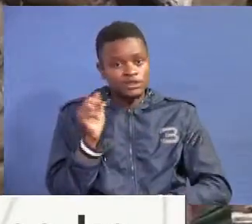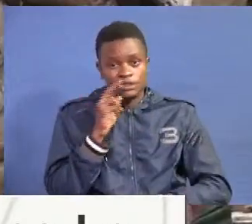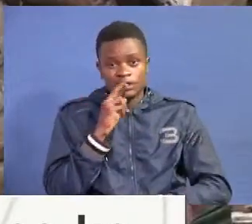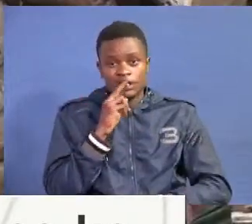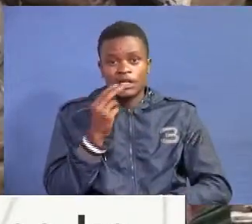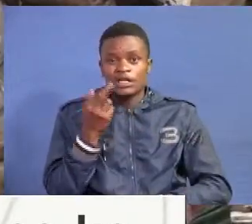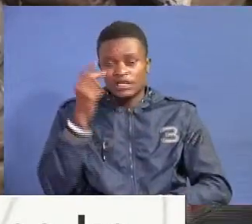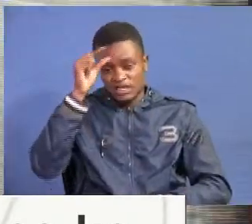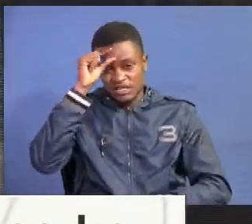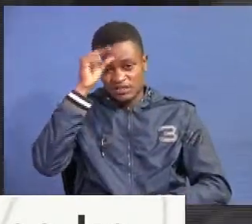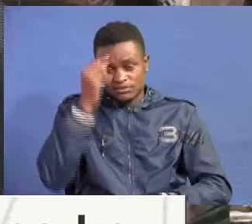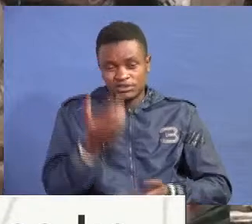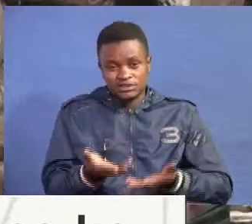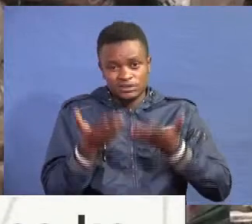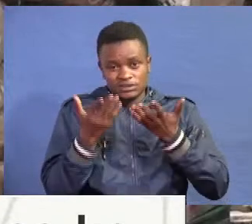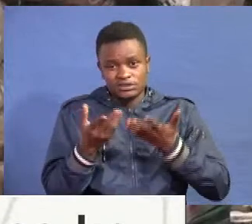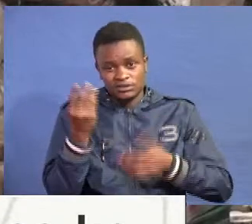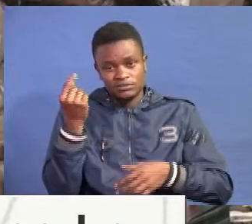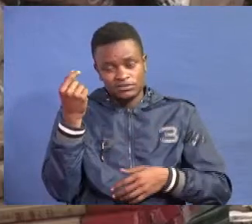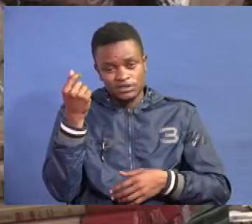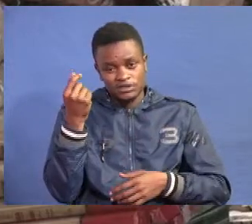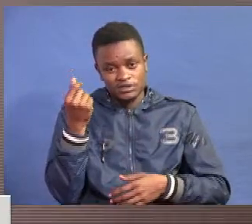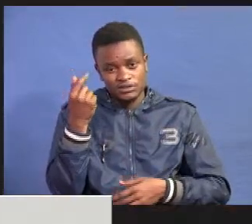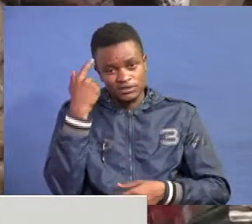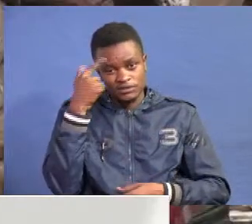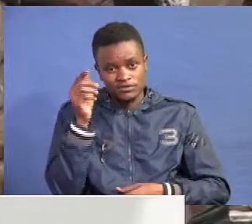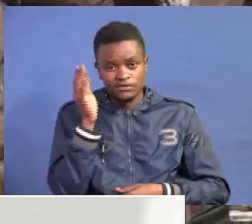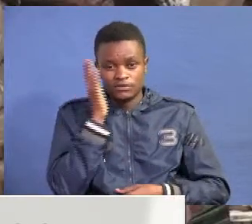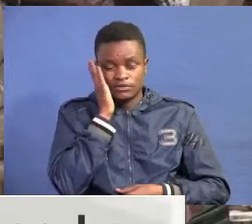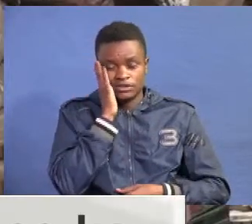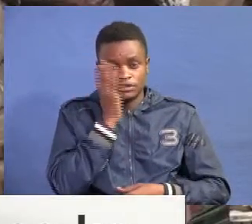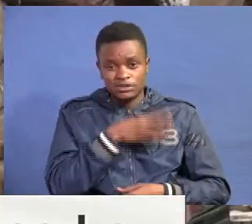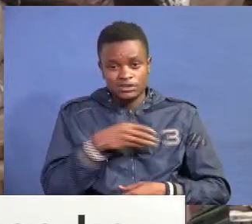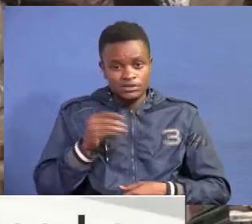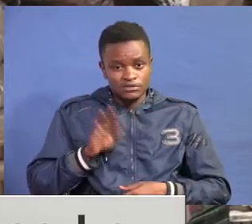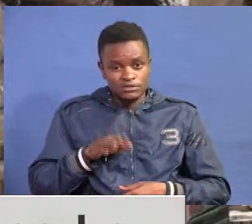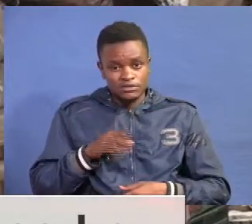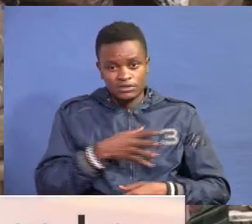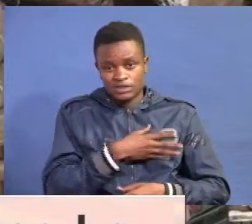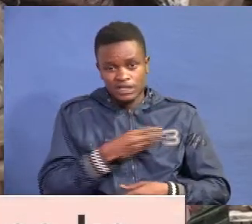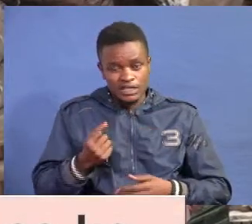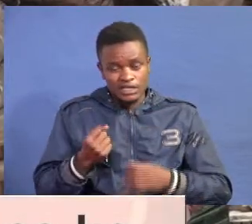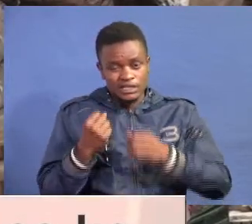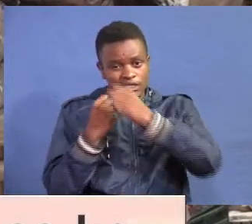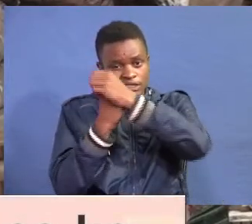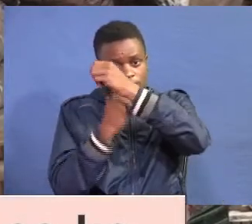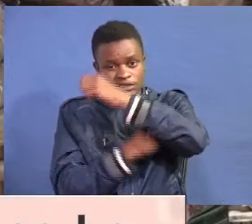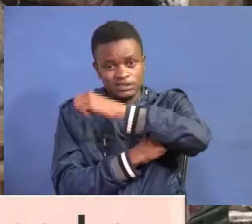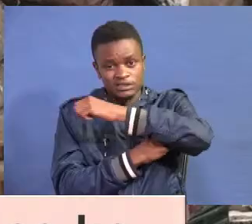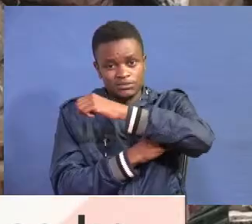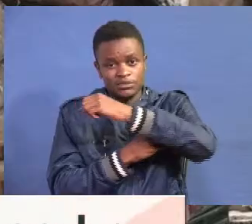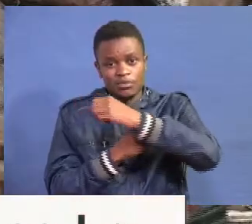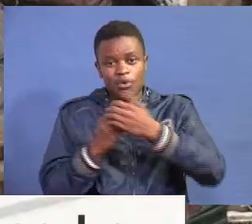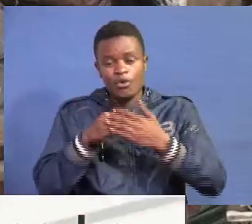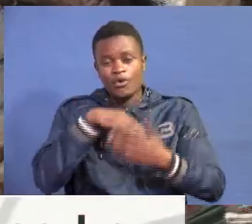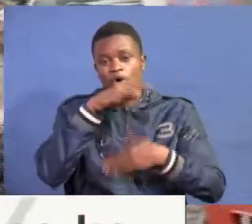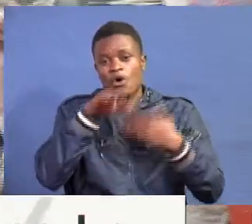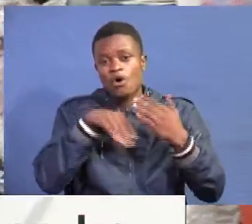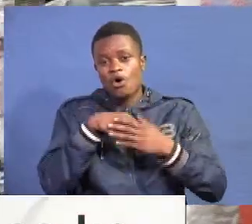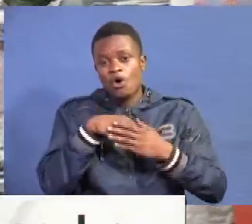the government to raise the loans limits and create funding structures that reflect the actual needs of the small-scale women